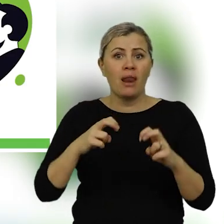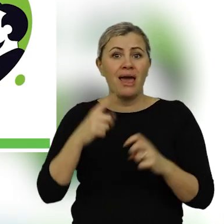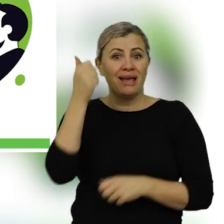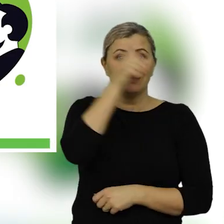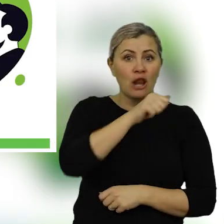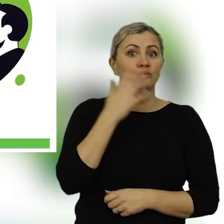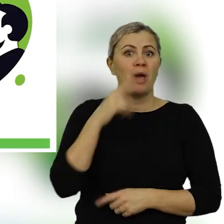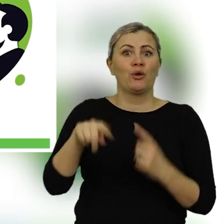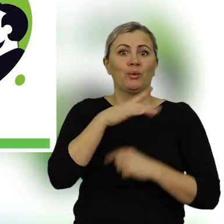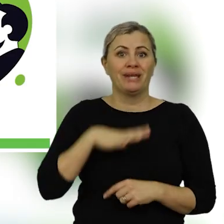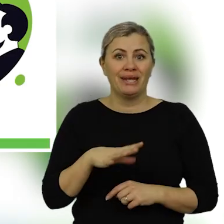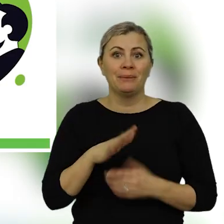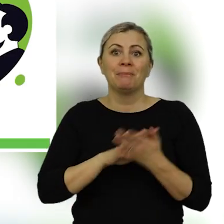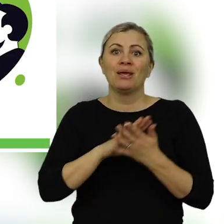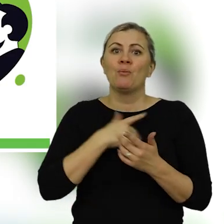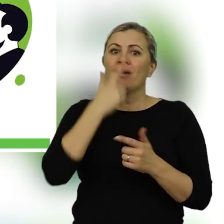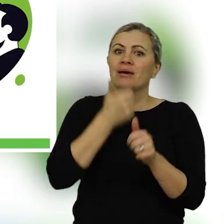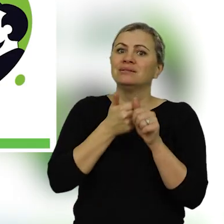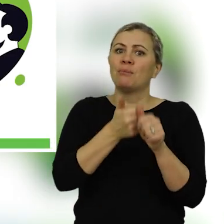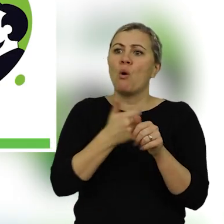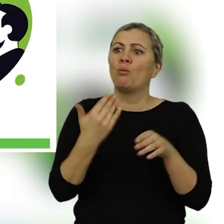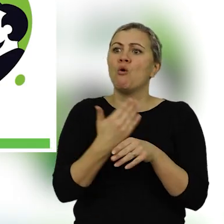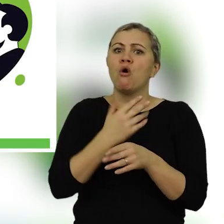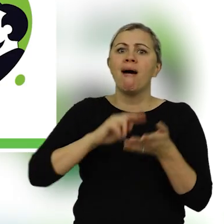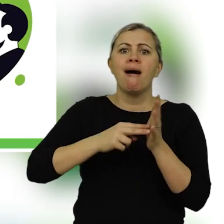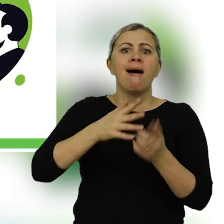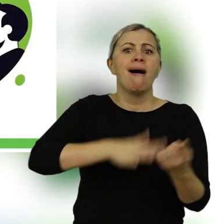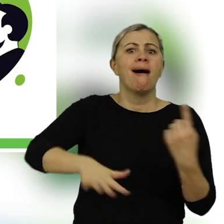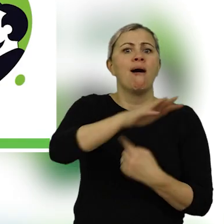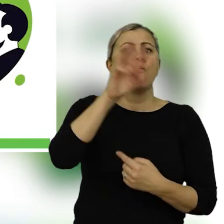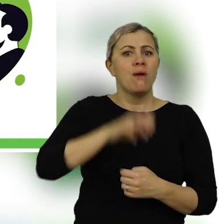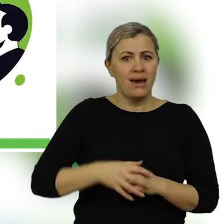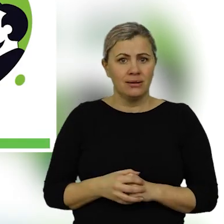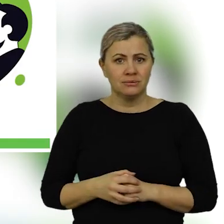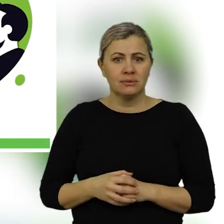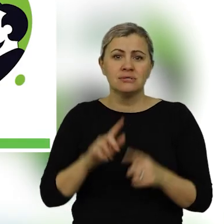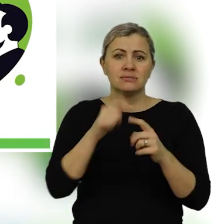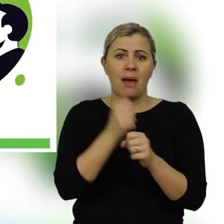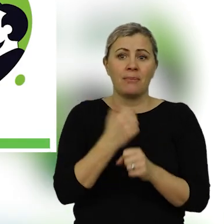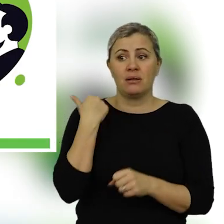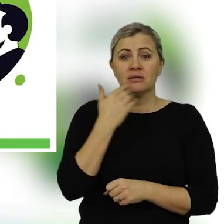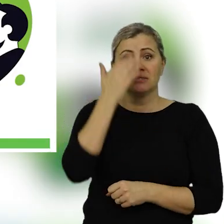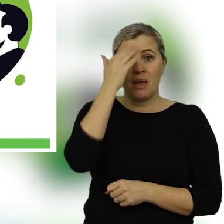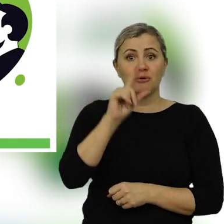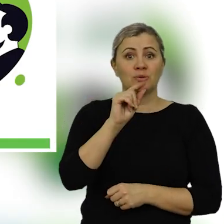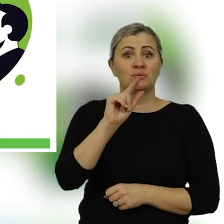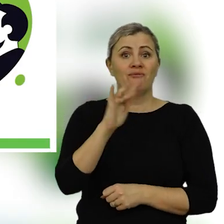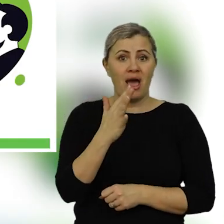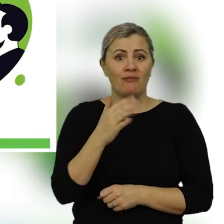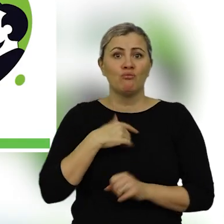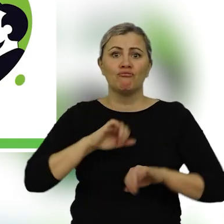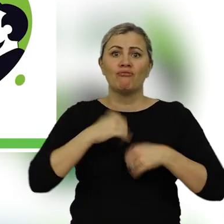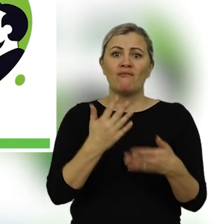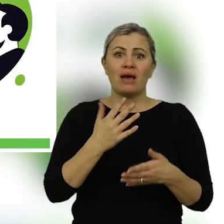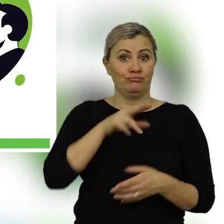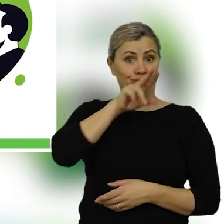requested, which means that we are able to support workforce planning across Wales. For example, in the summer of 2025, we